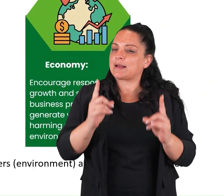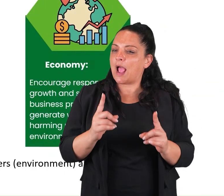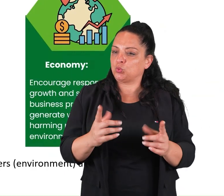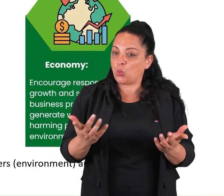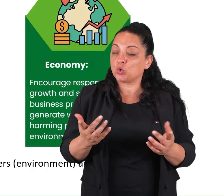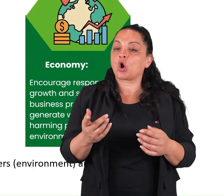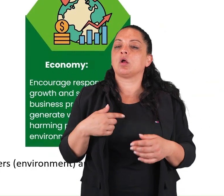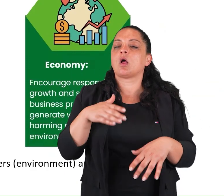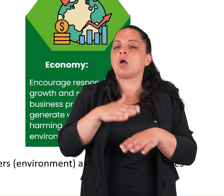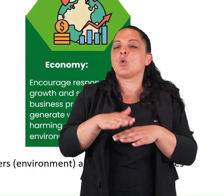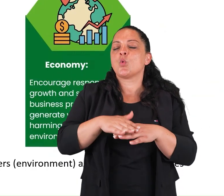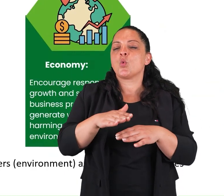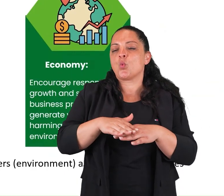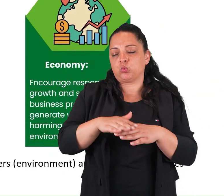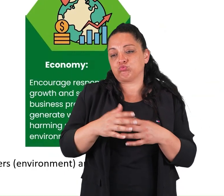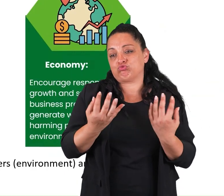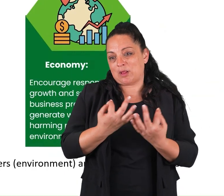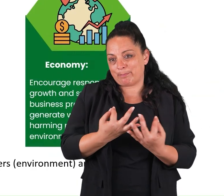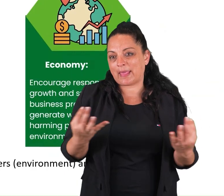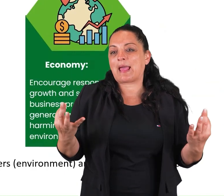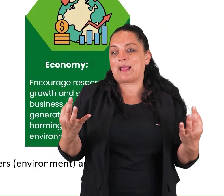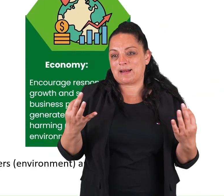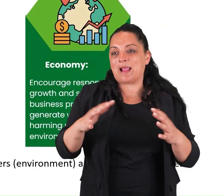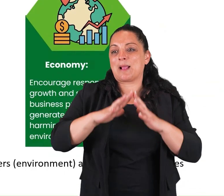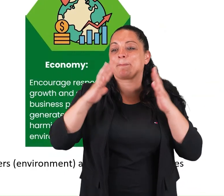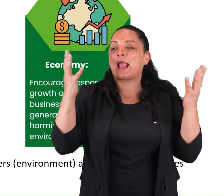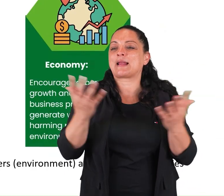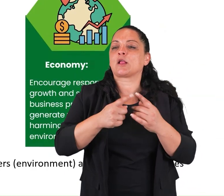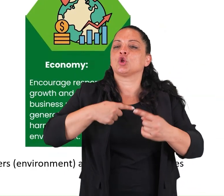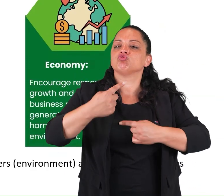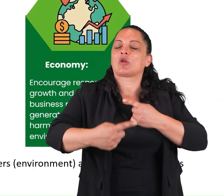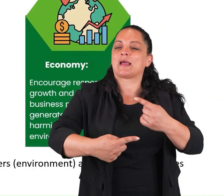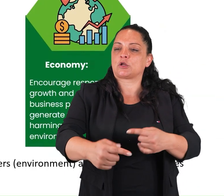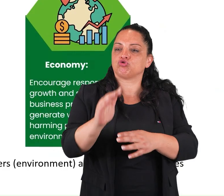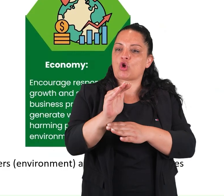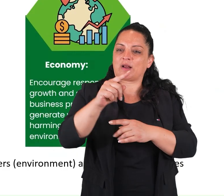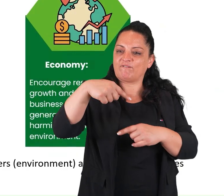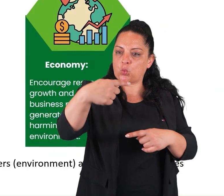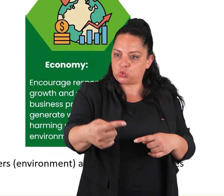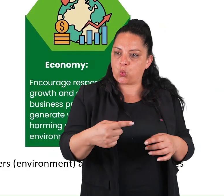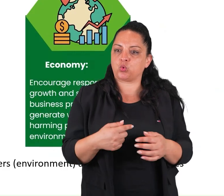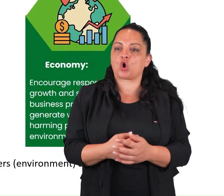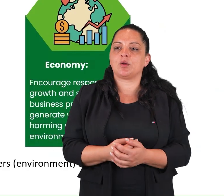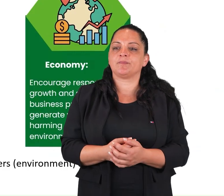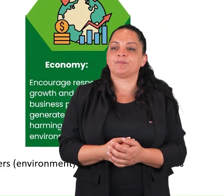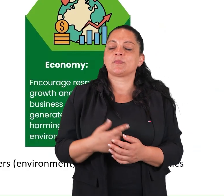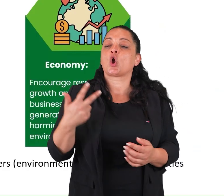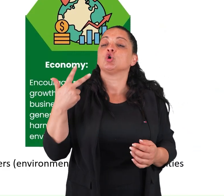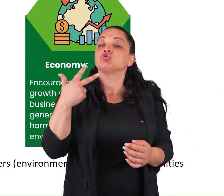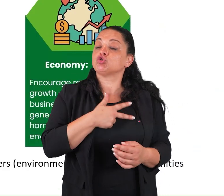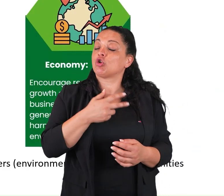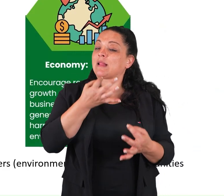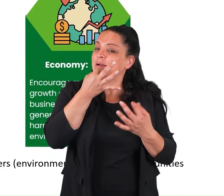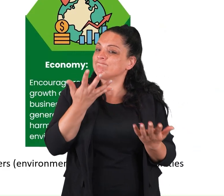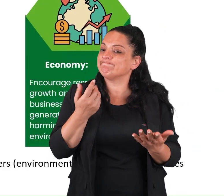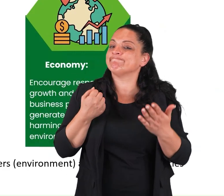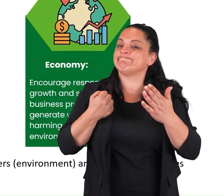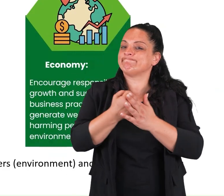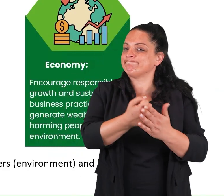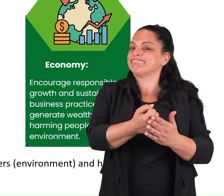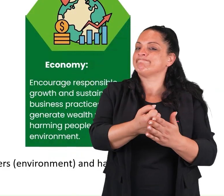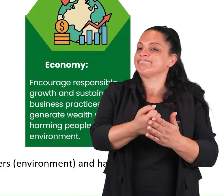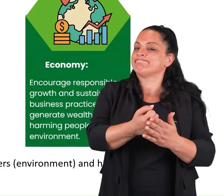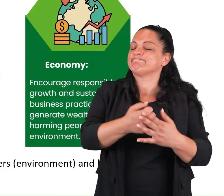natural ecosystems and use resources wisely to ensure a healthy planet for current and future generations.